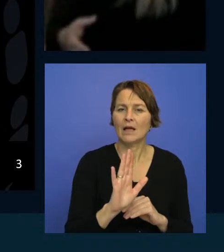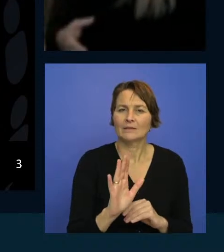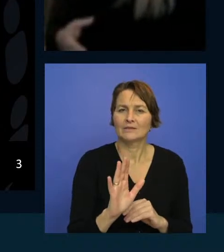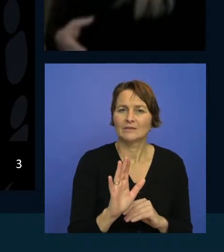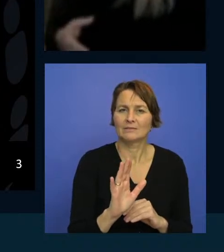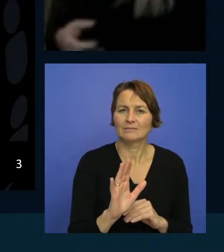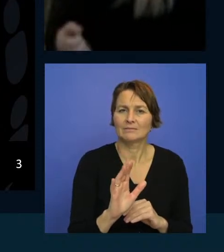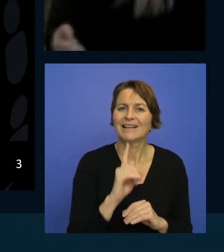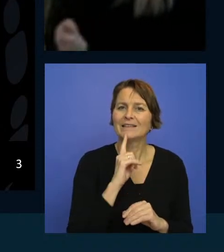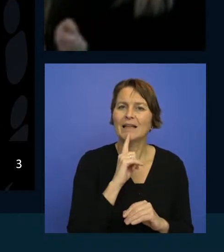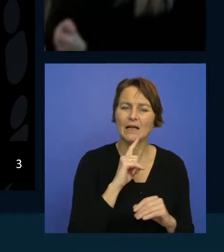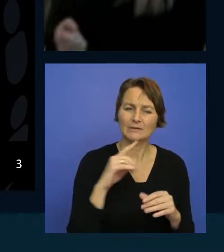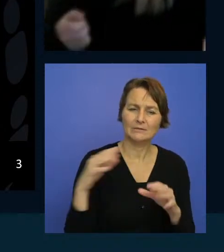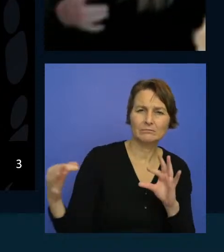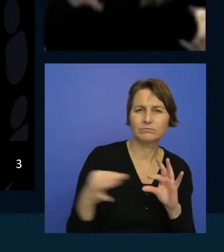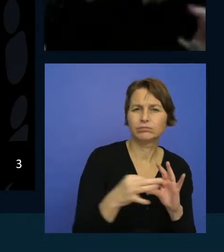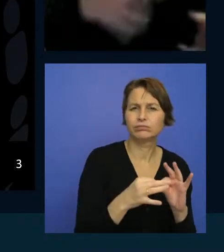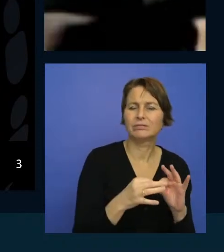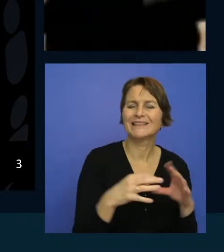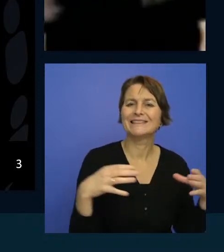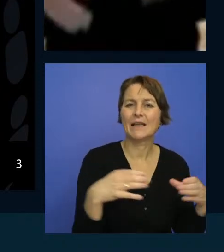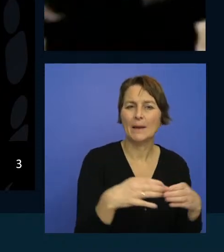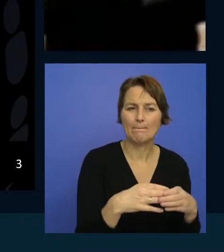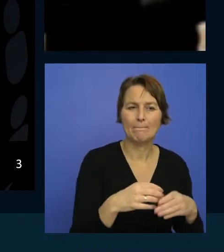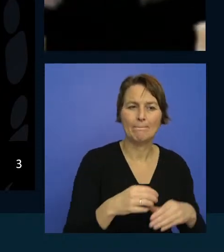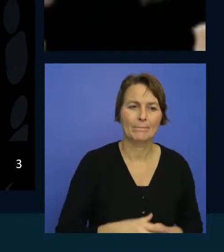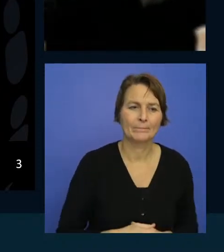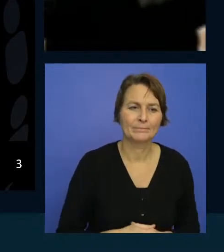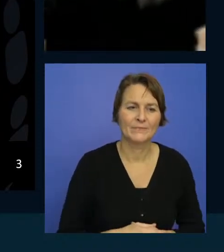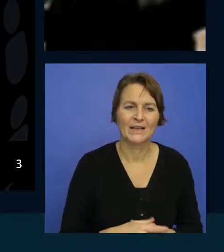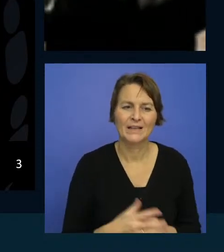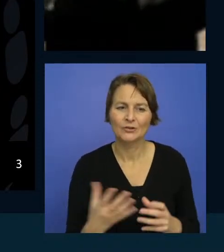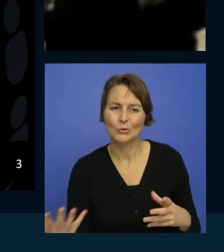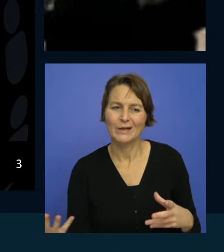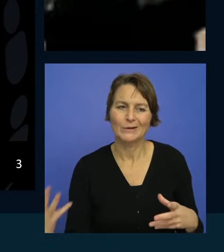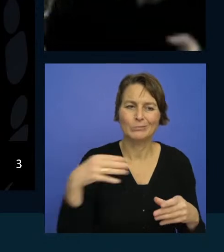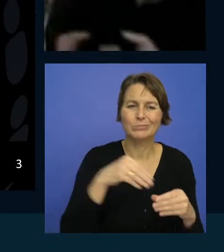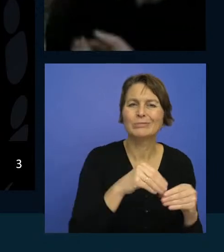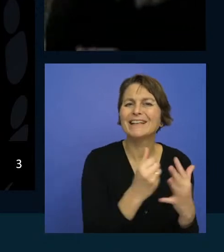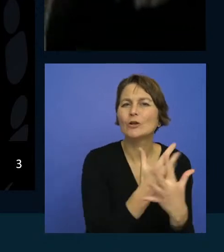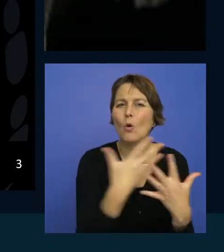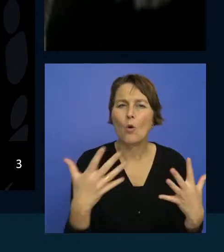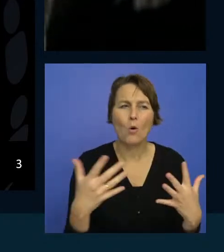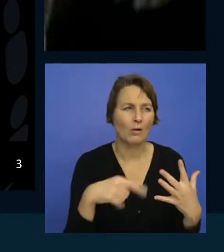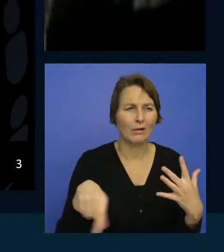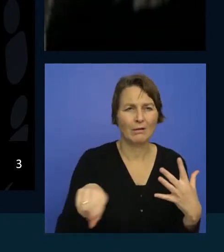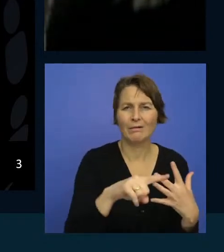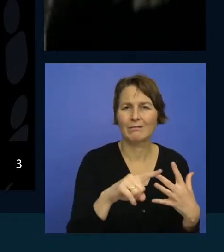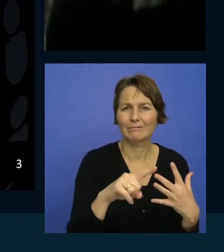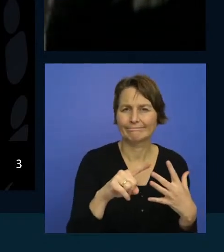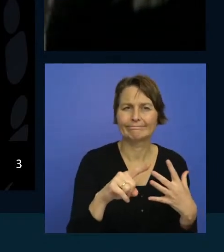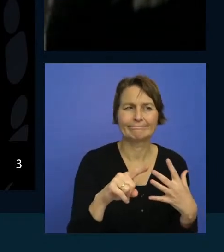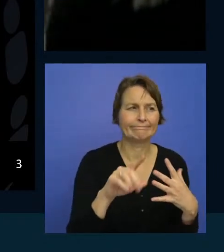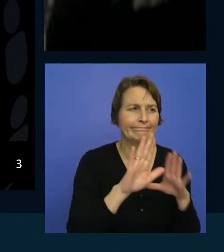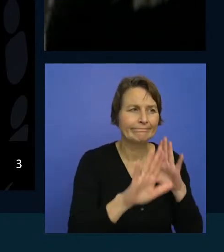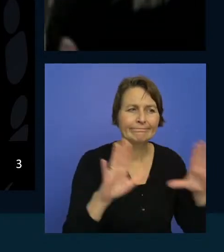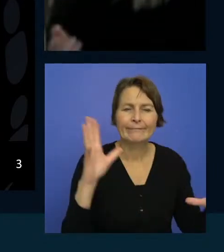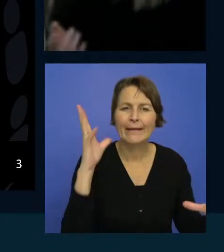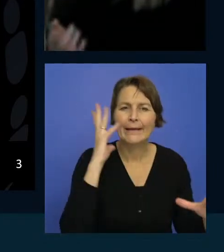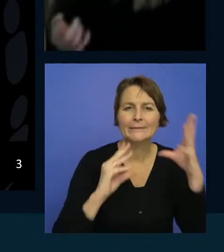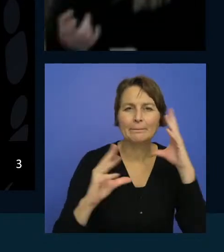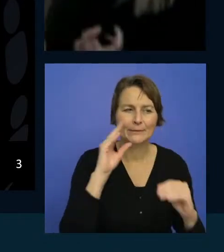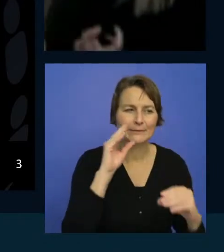Teams aspect. Power BI is integrated into a whole lot of experiences. So whether